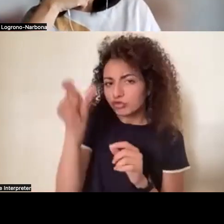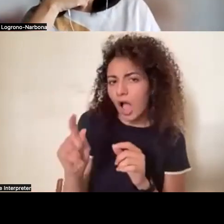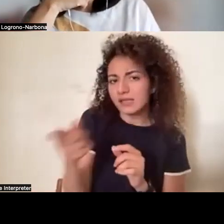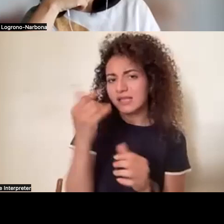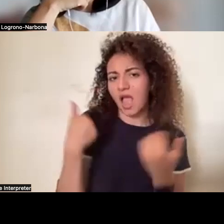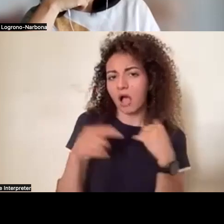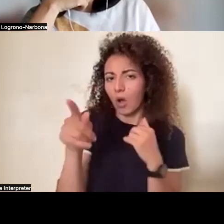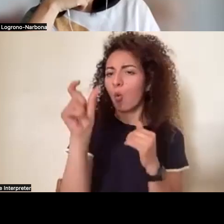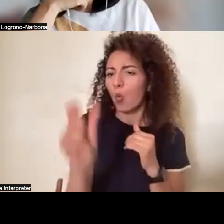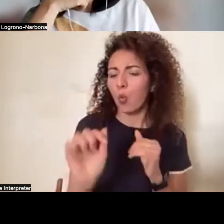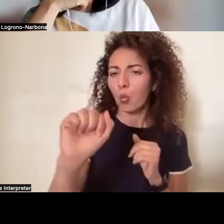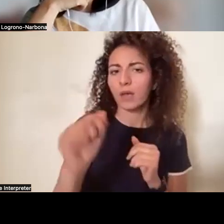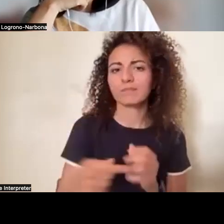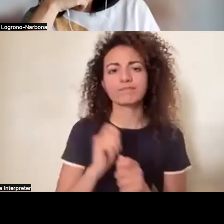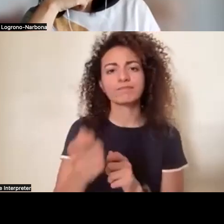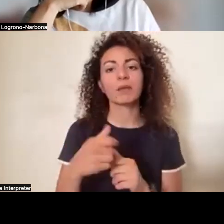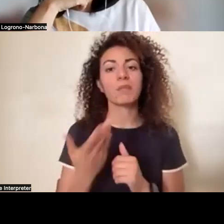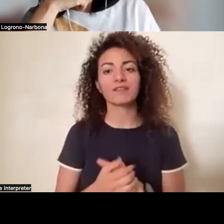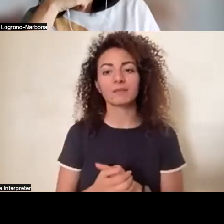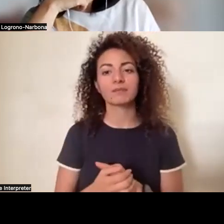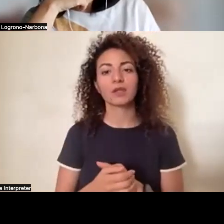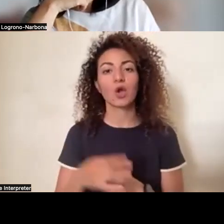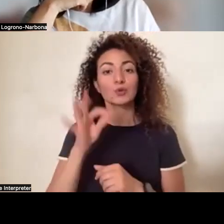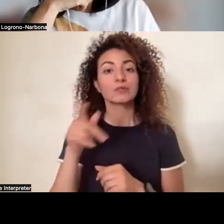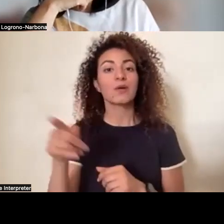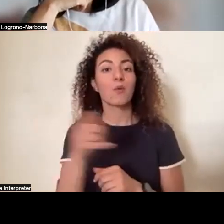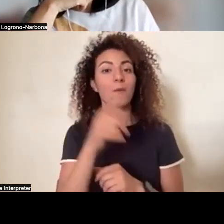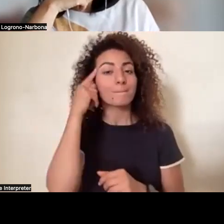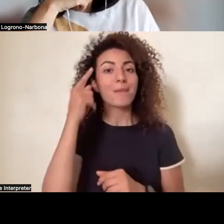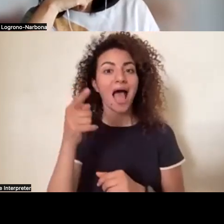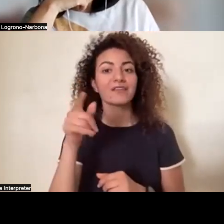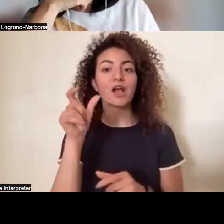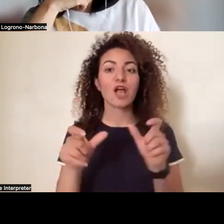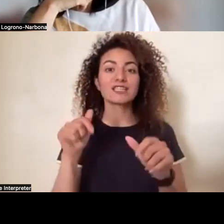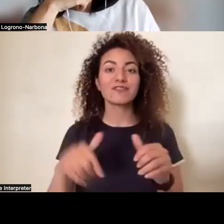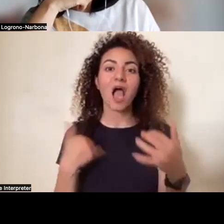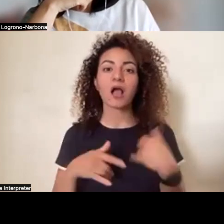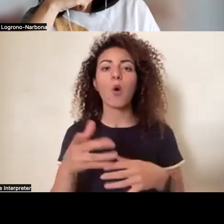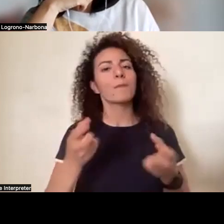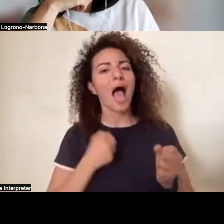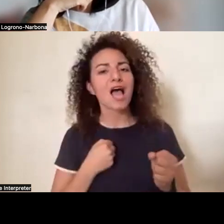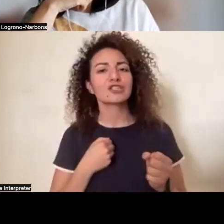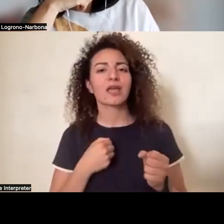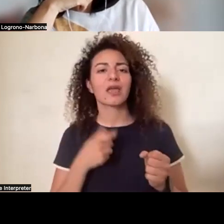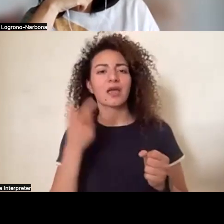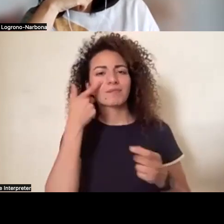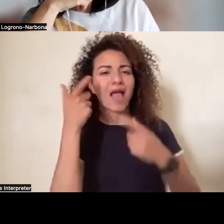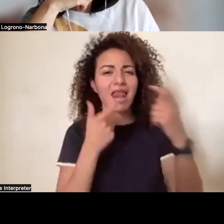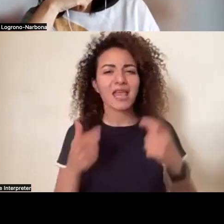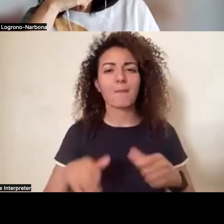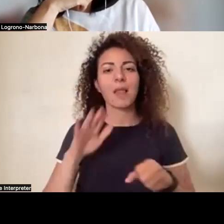knowing the people with disabilities need for care at home? We've never seen in Lebanon